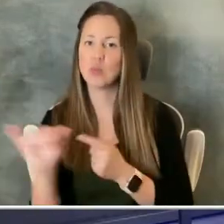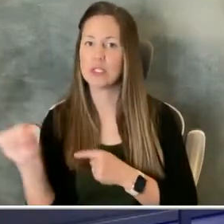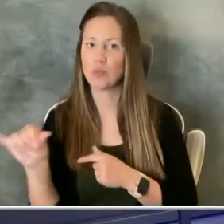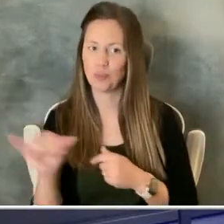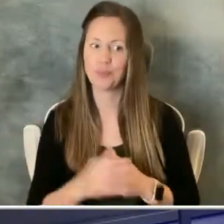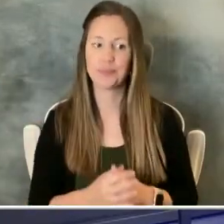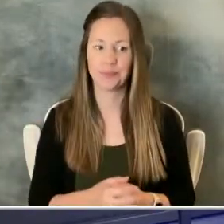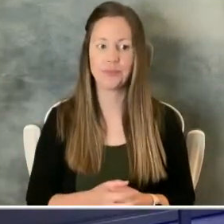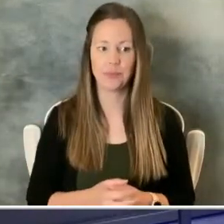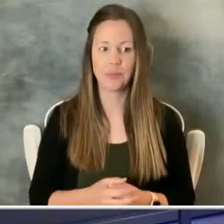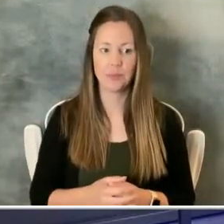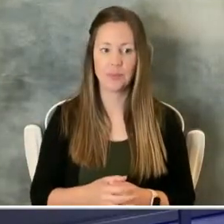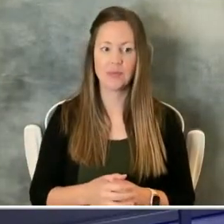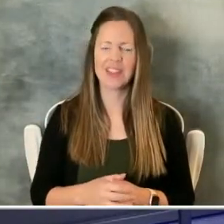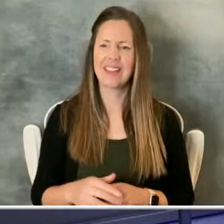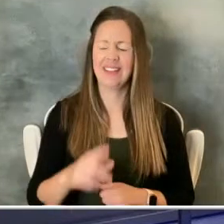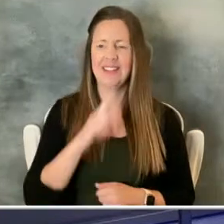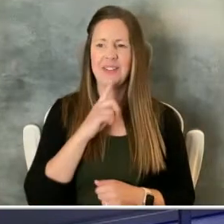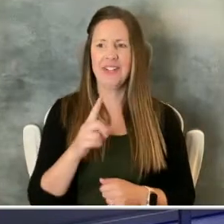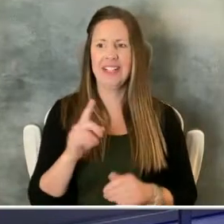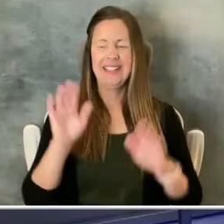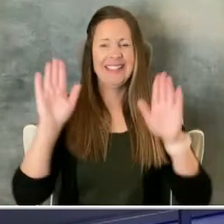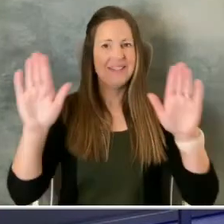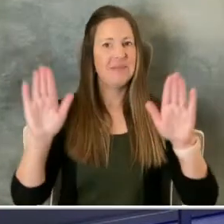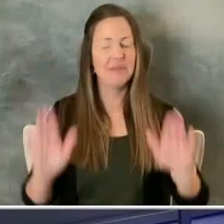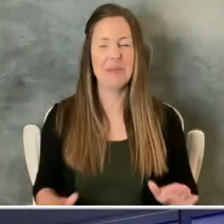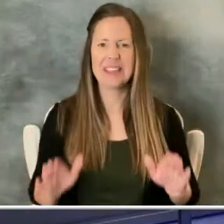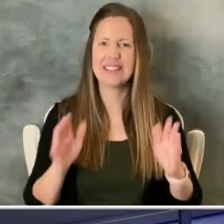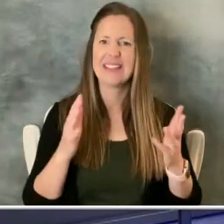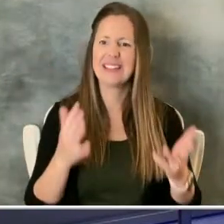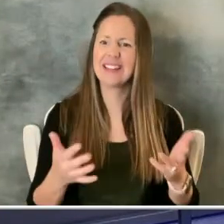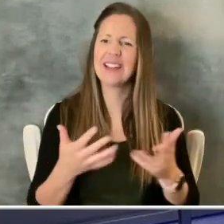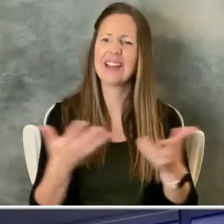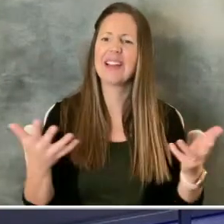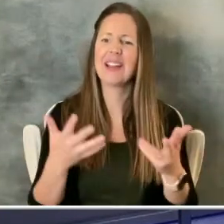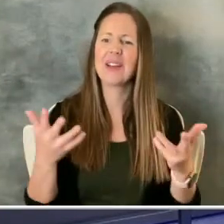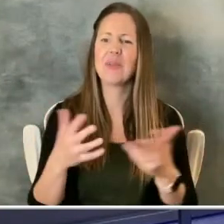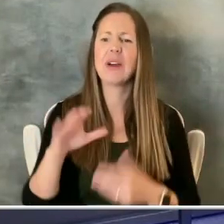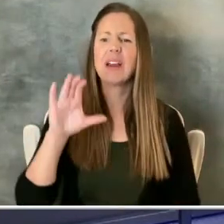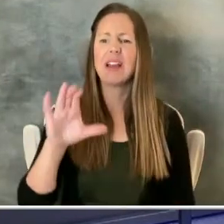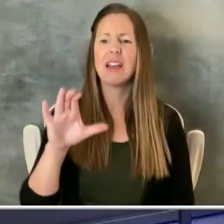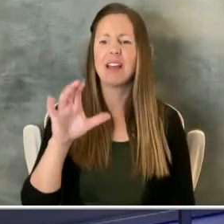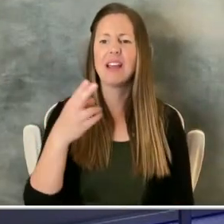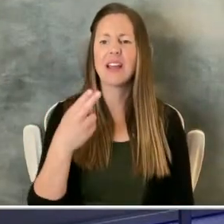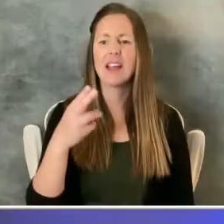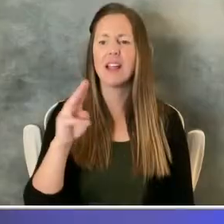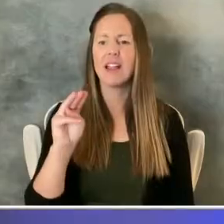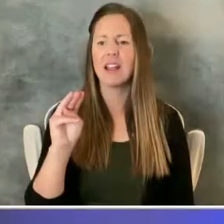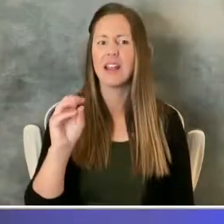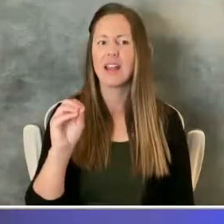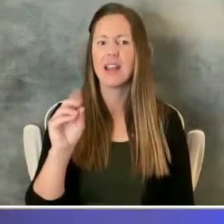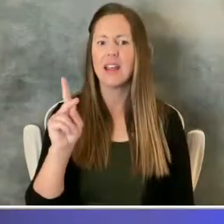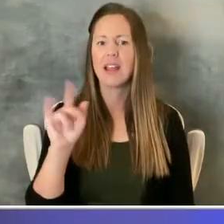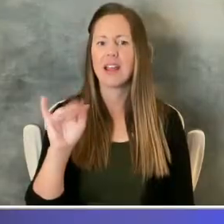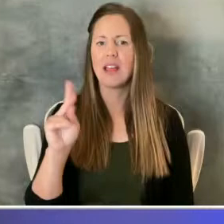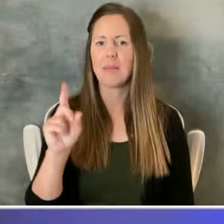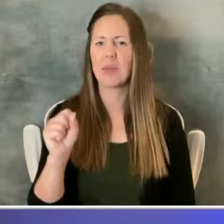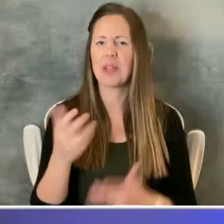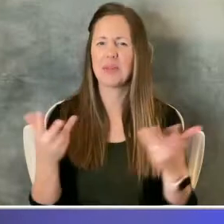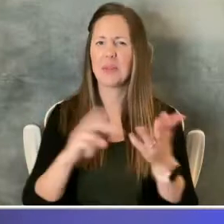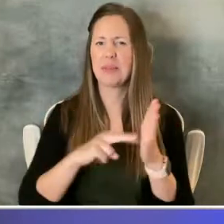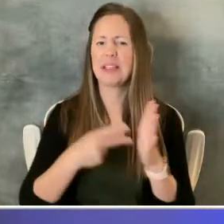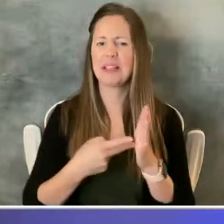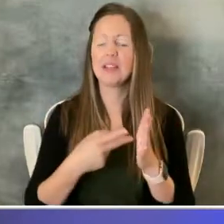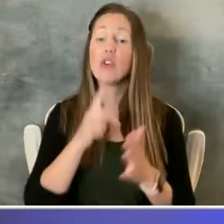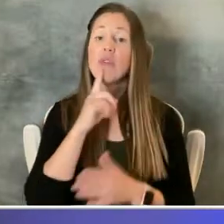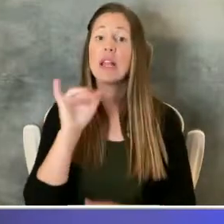pretty remarkable. Talk to us a little bit about what a chemokine is. What do they do? Yeah, so chemokines are essentially proteins